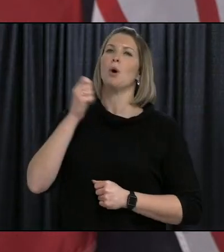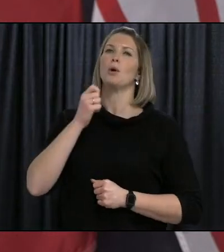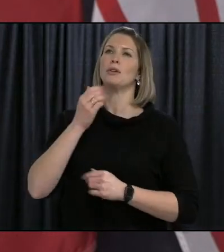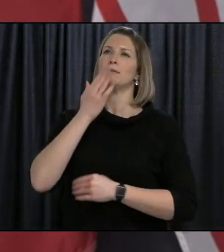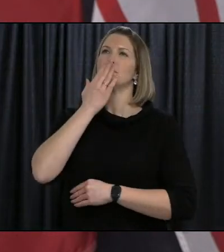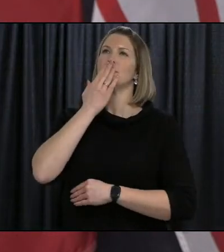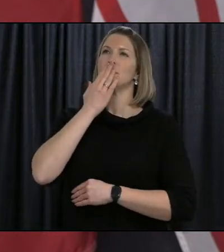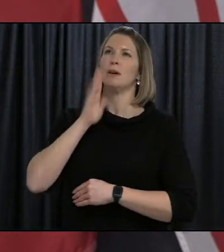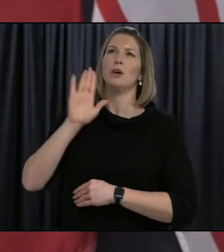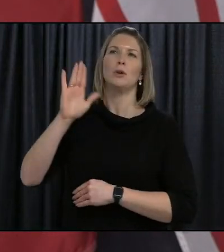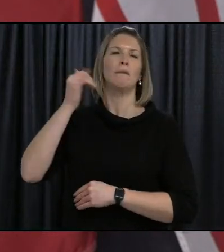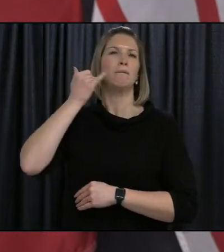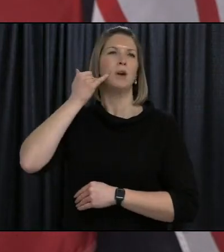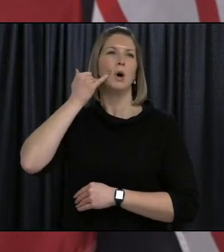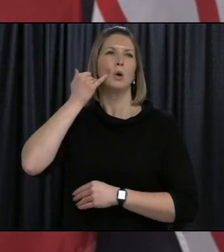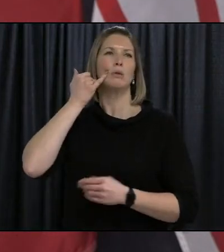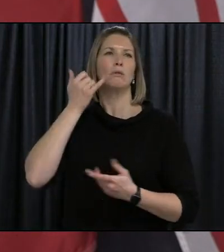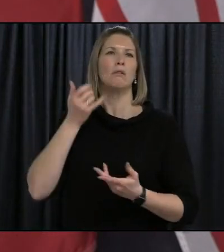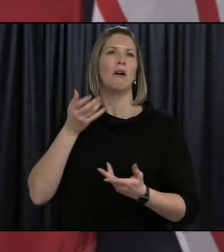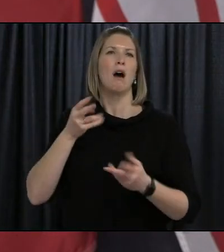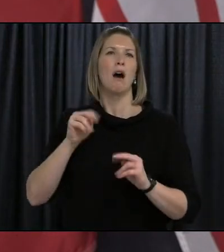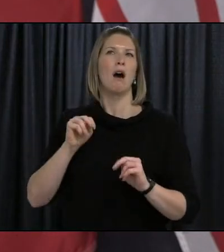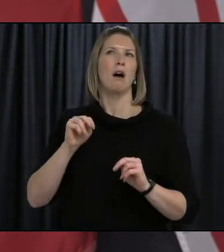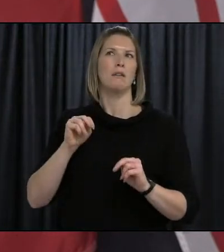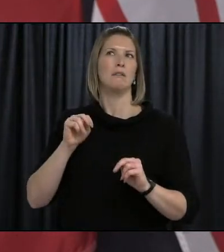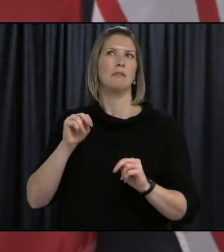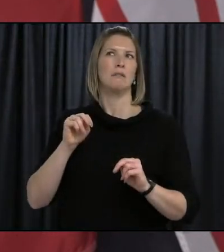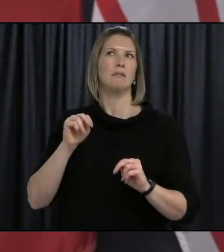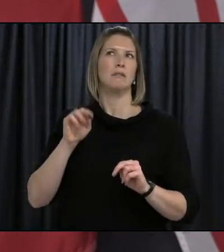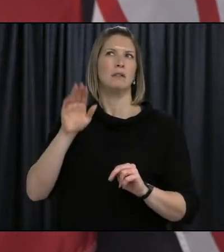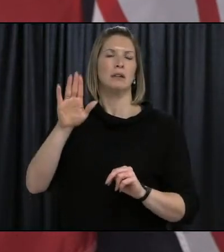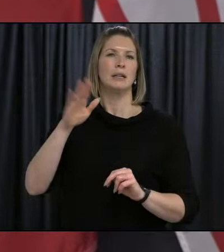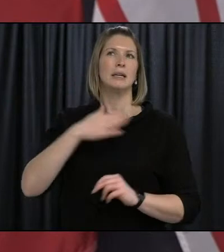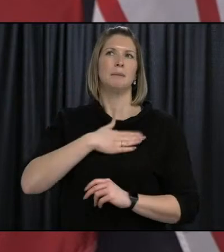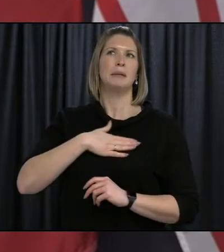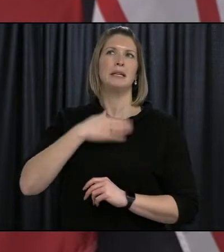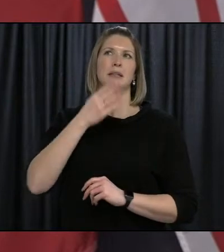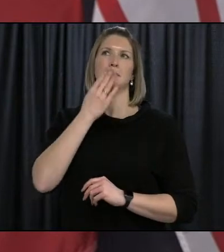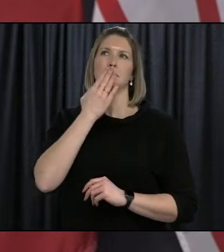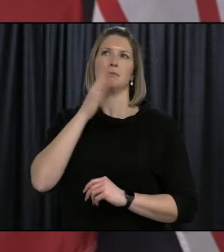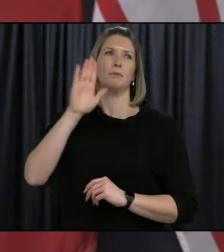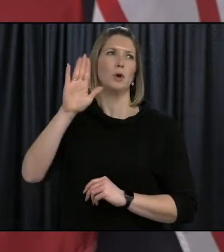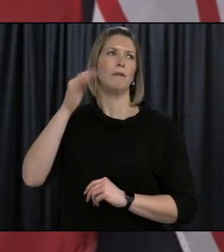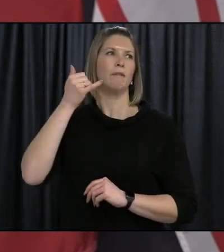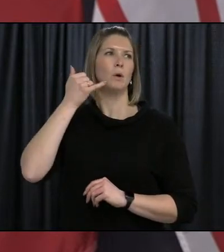phone so that we're not hearing the broadcast fed back into the line?